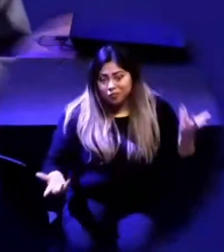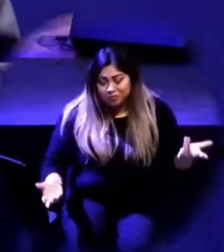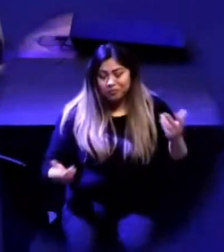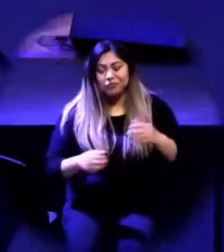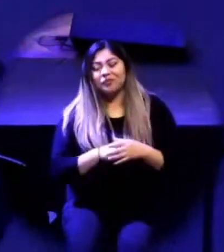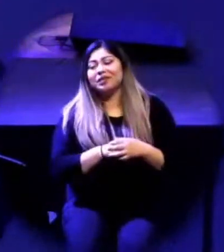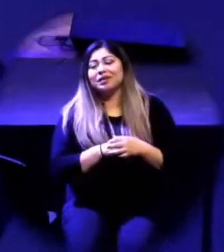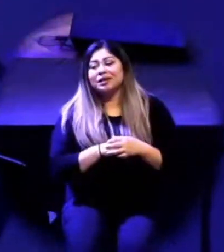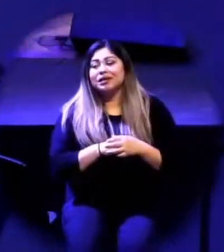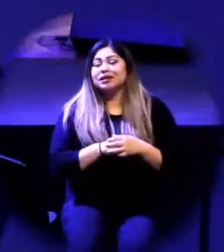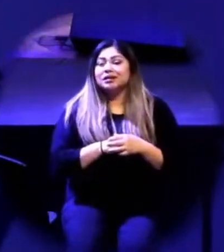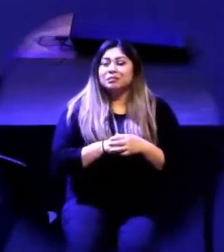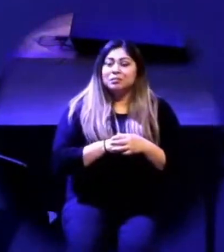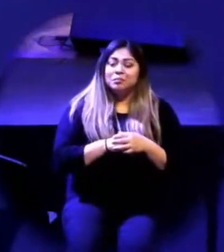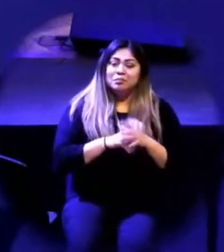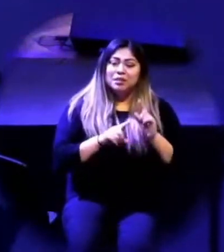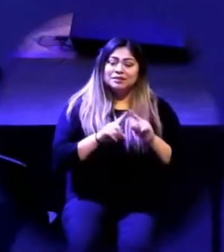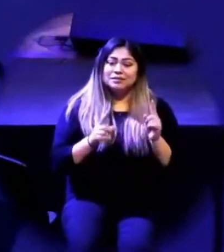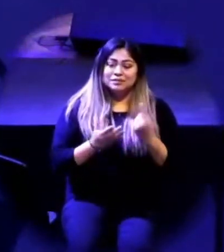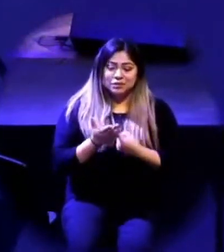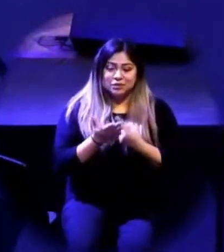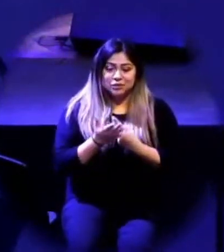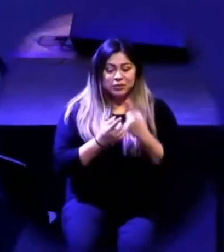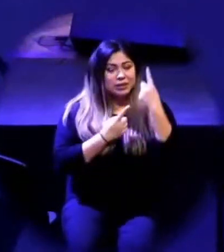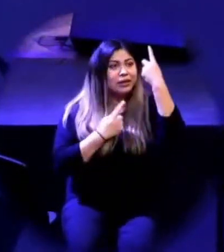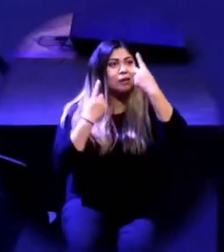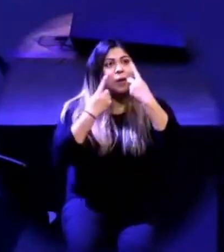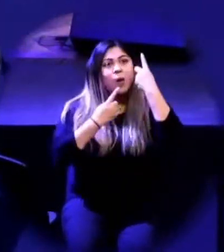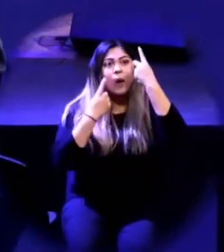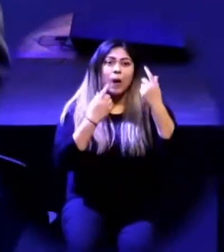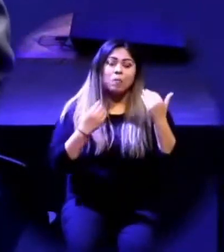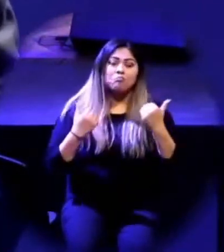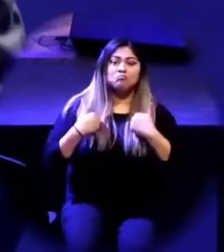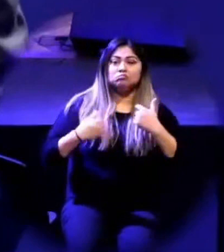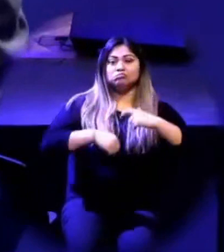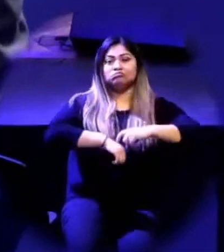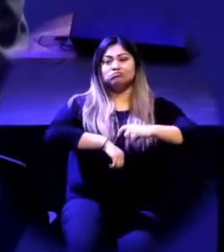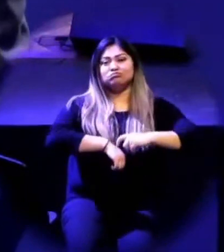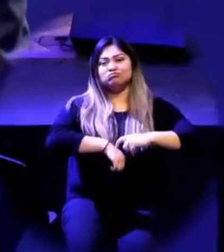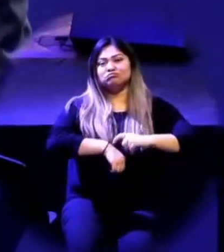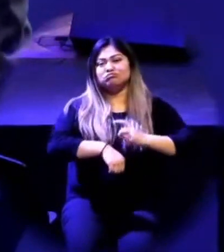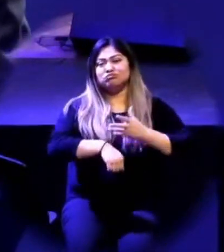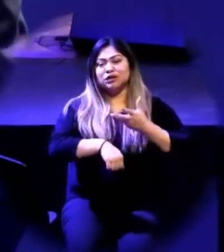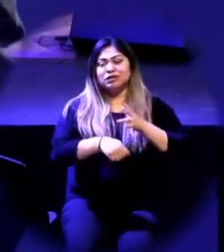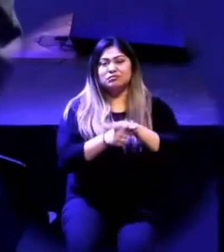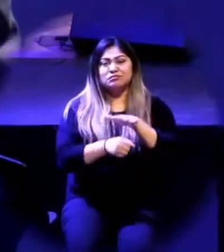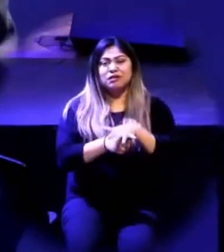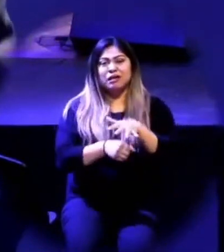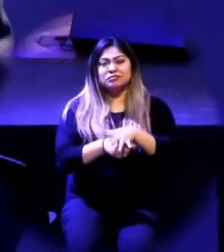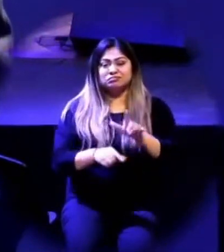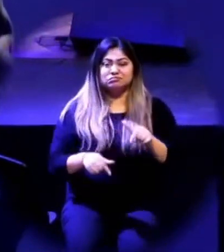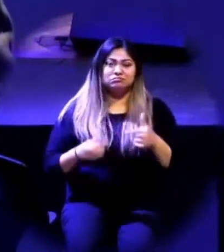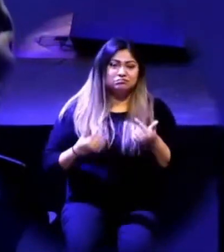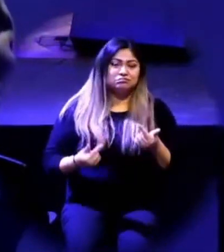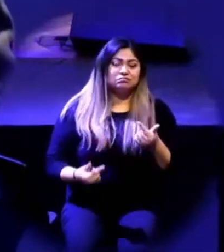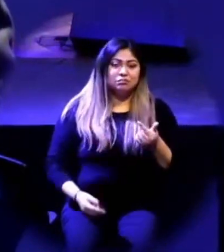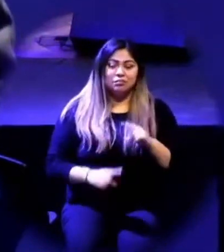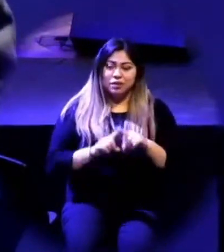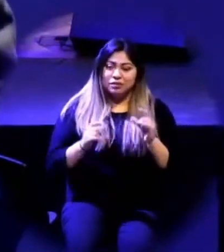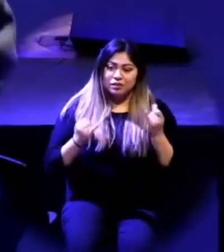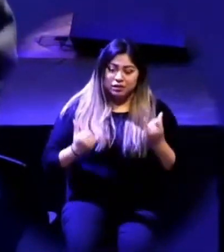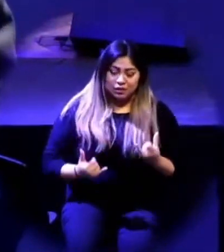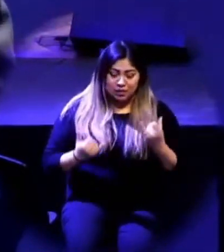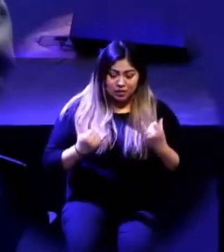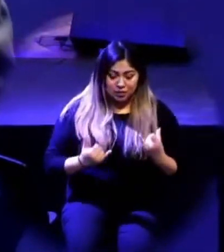the time in the world to live as we pleased. When we finally, however, come face to face with our